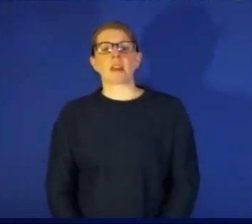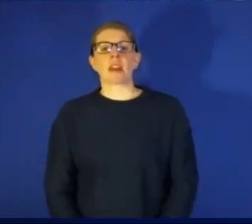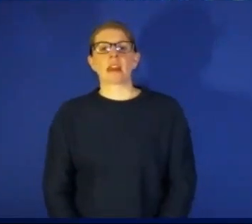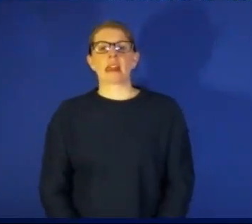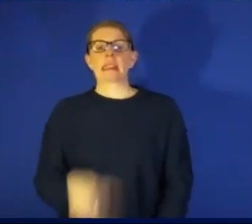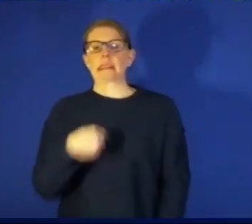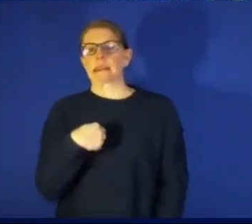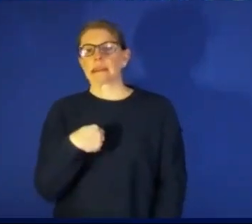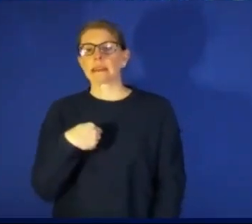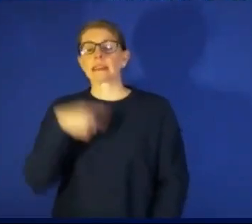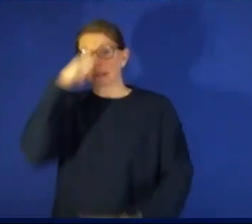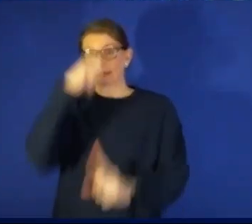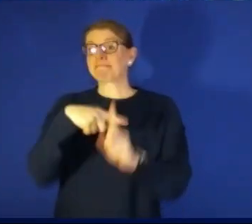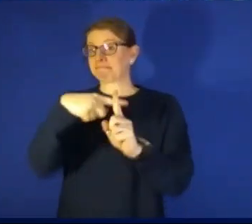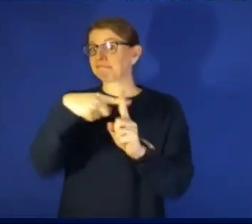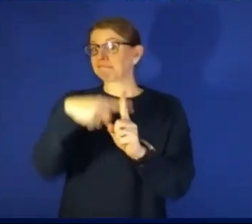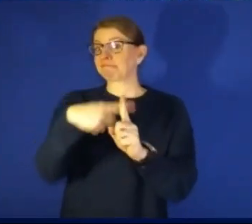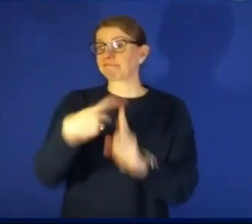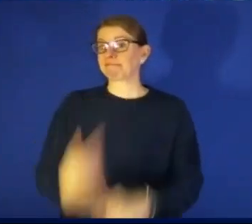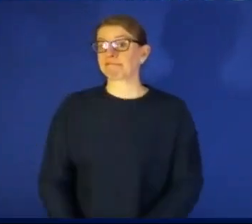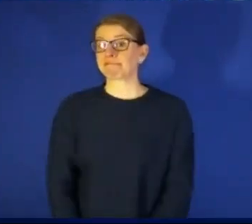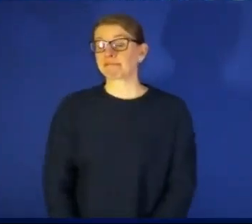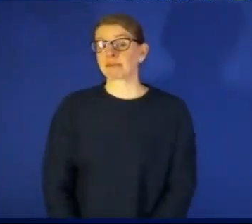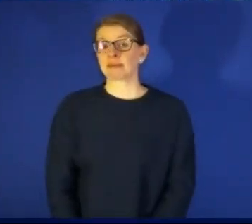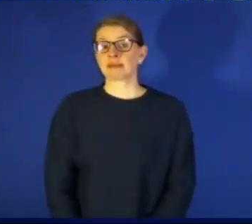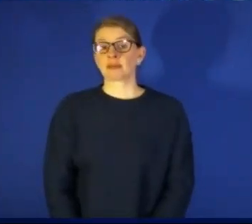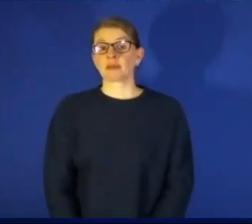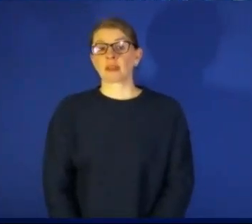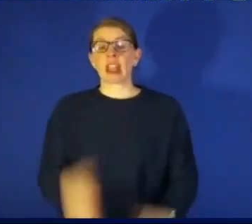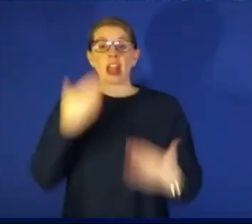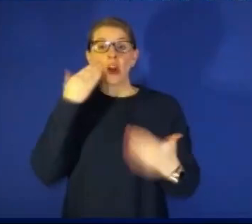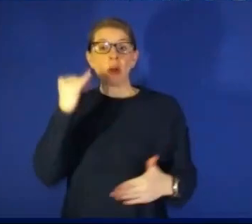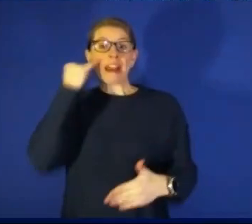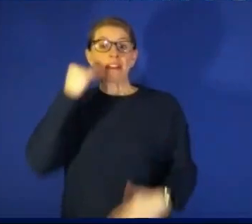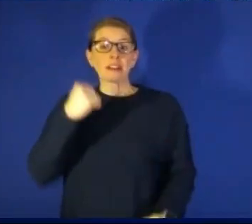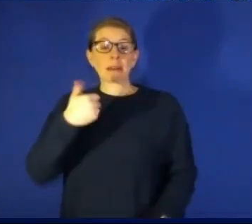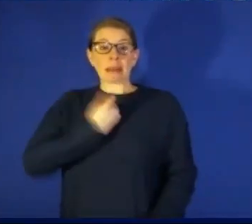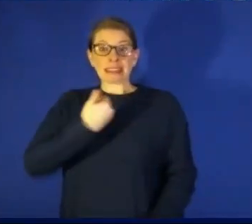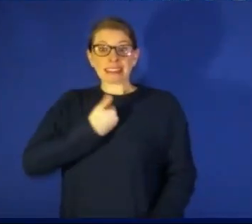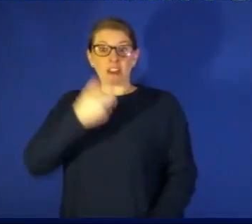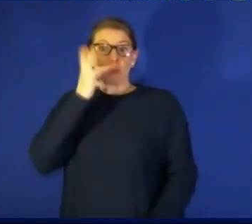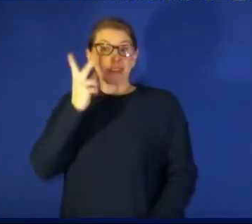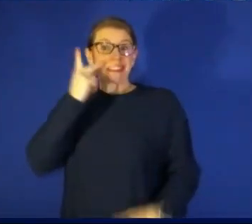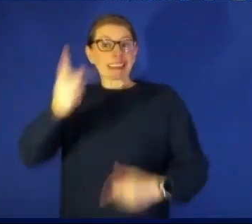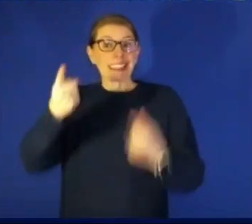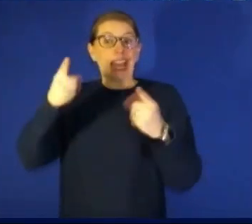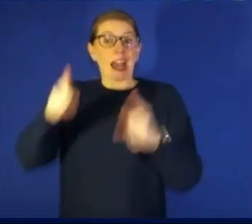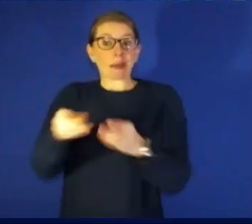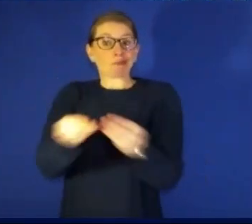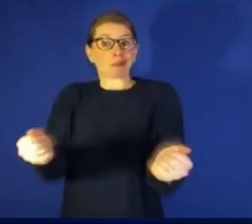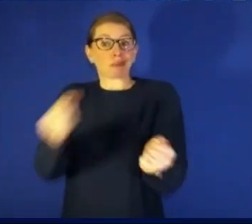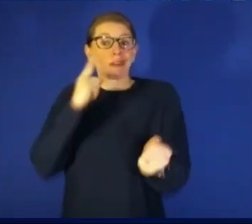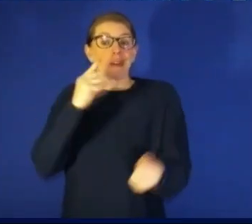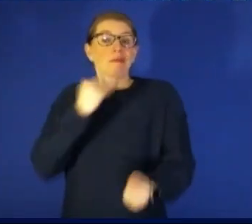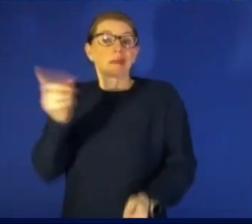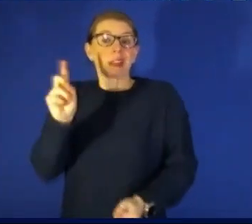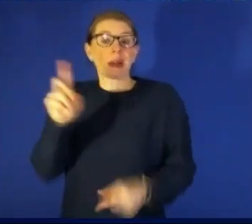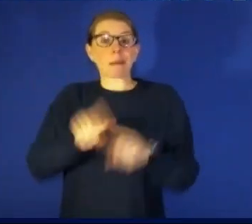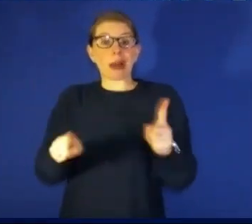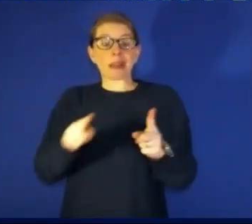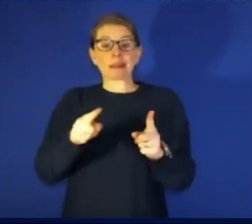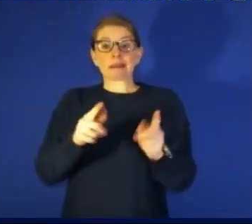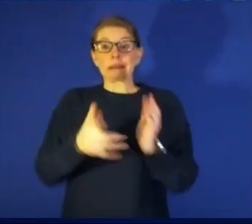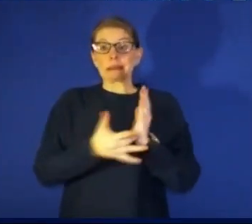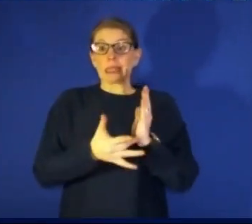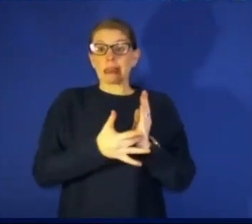very optimistic. I don't know if I'll see it in my lifetime, but I think the technology to cure type 1